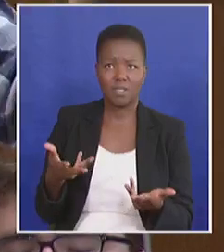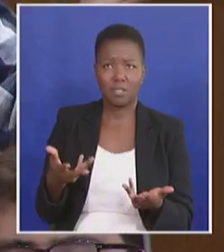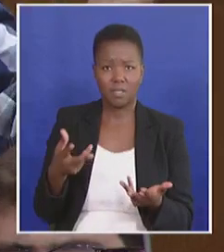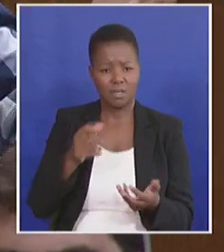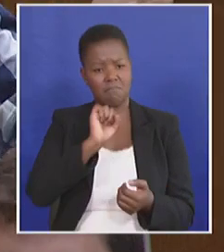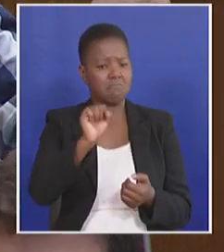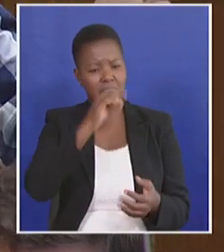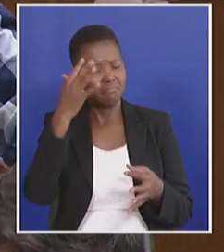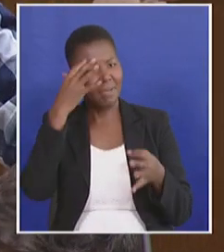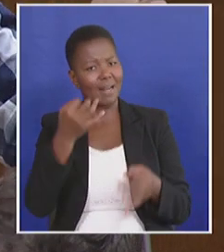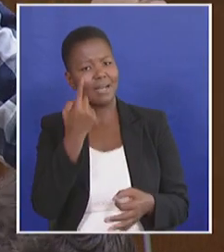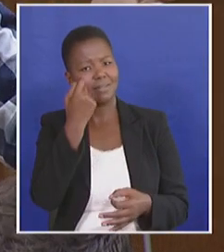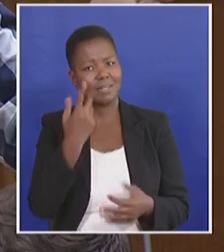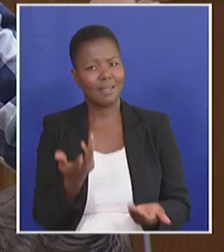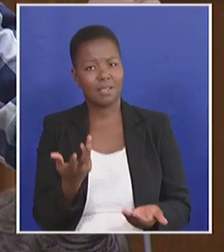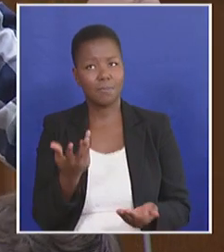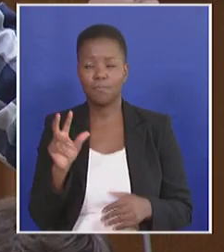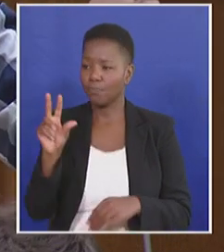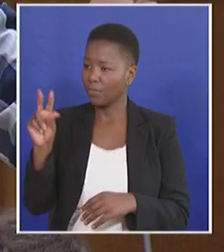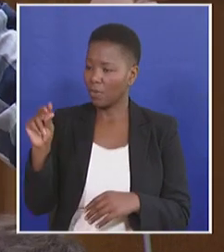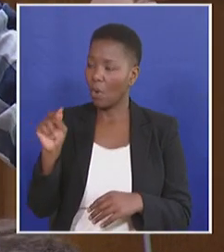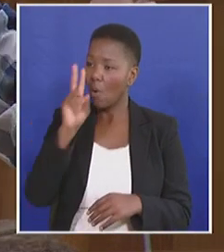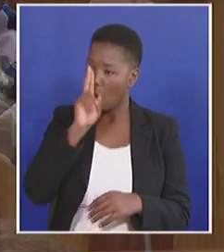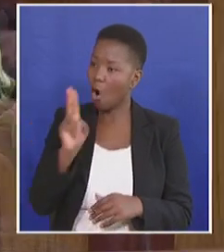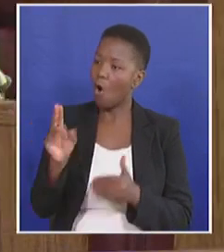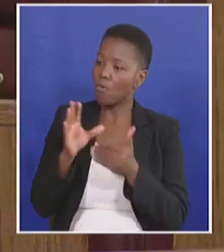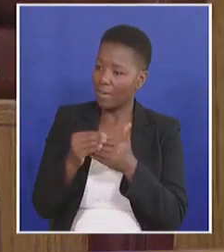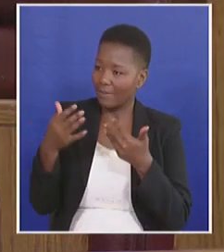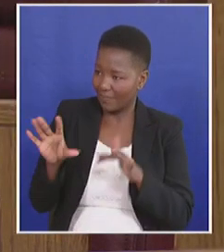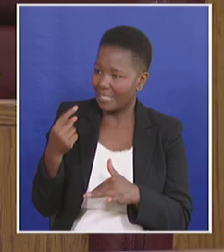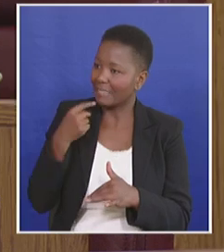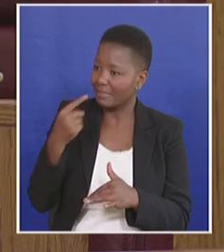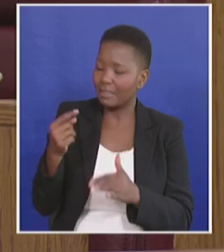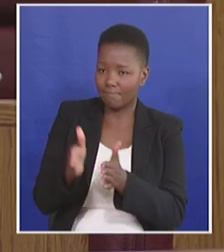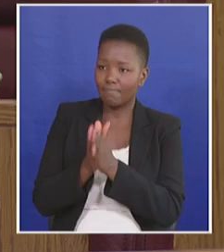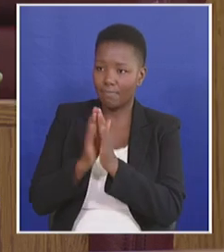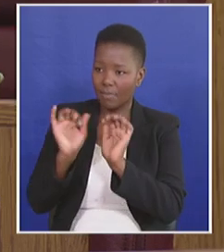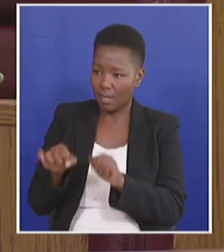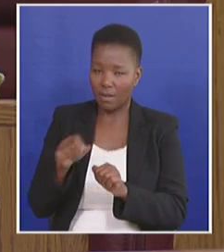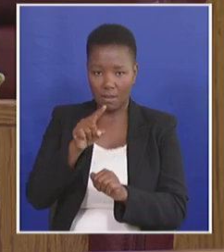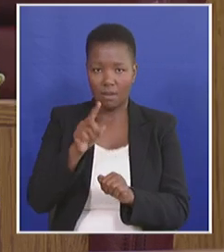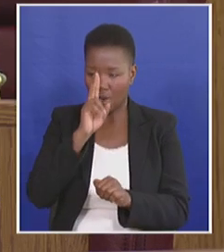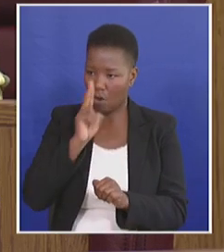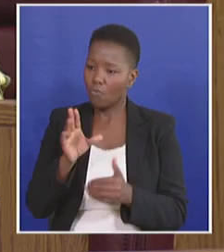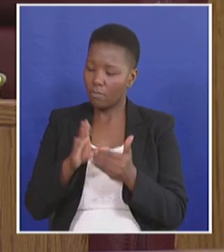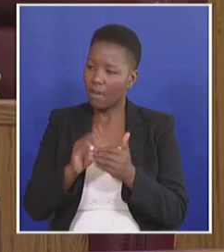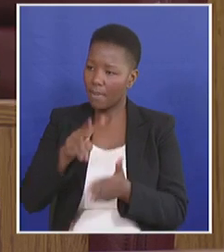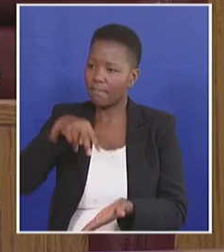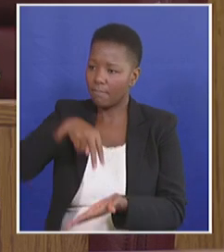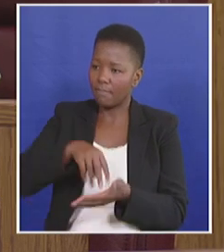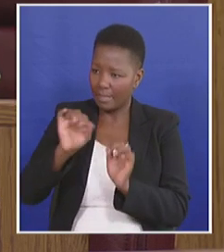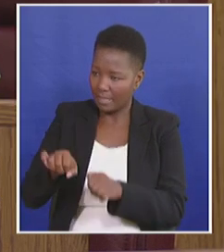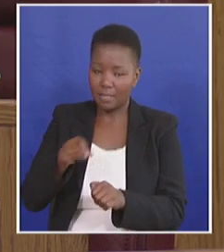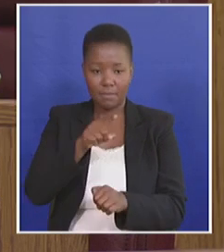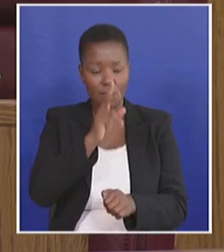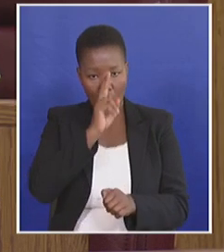on their interpretation. But it's according to what the Honorable Minister has said. Maybe we should allow I see your hand, Honorable Member. Maybe we should